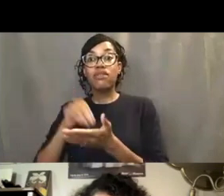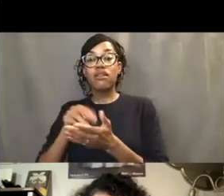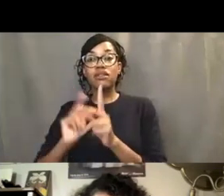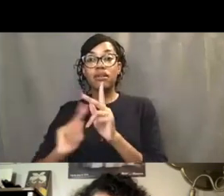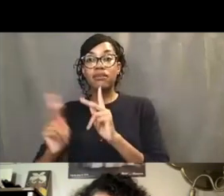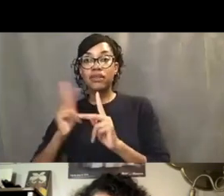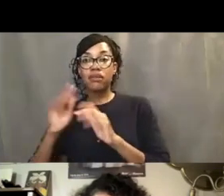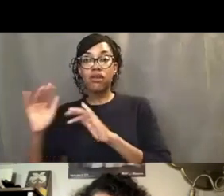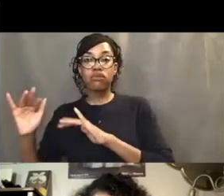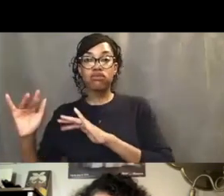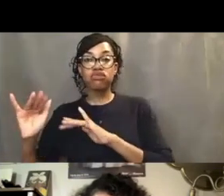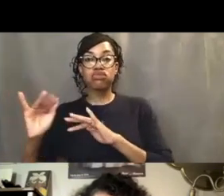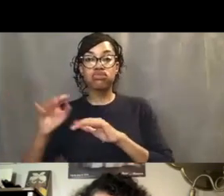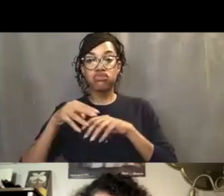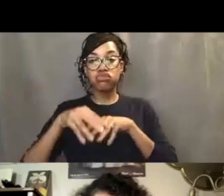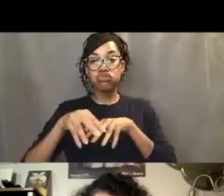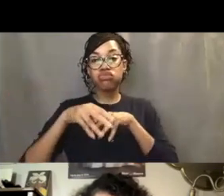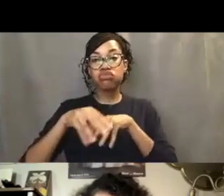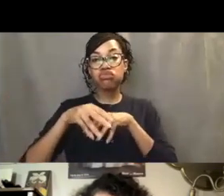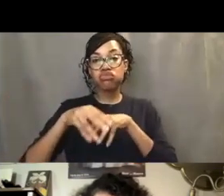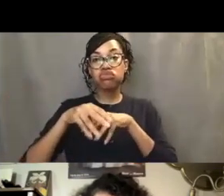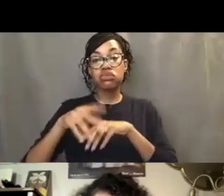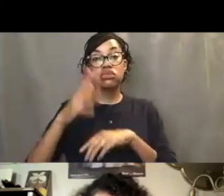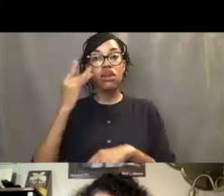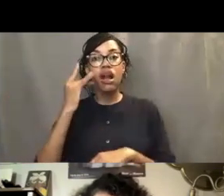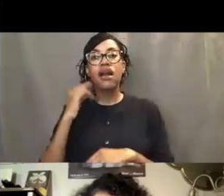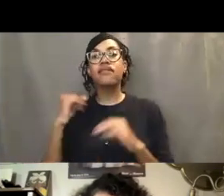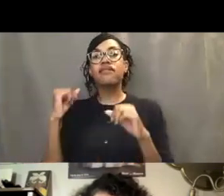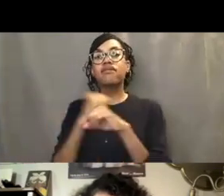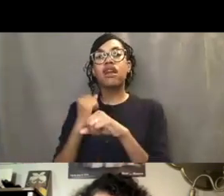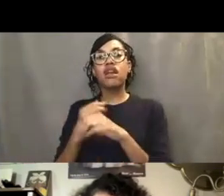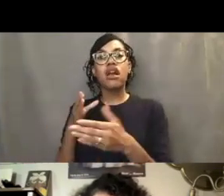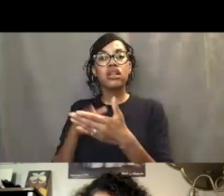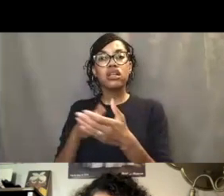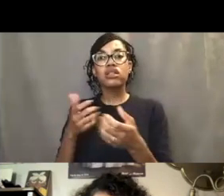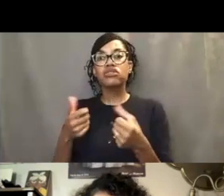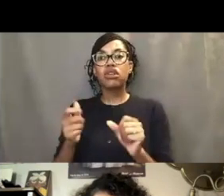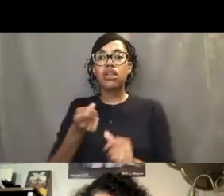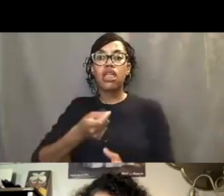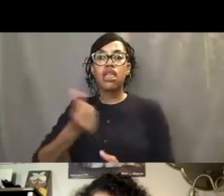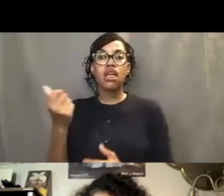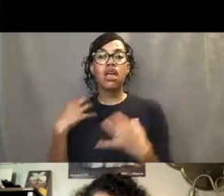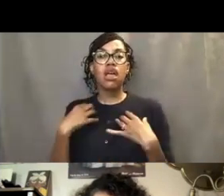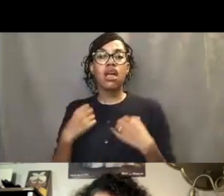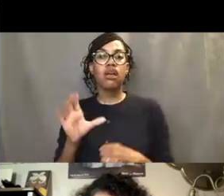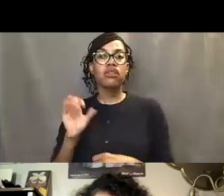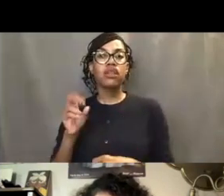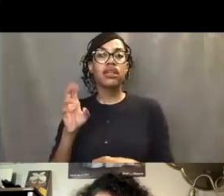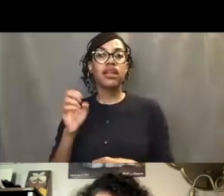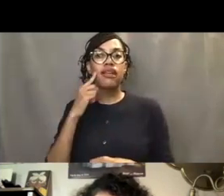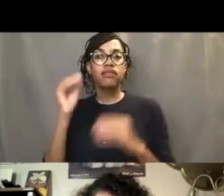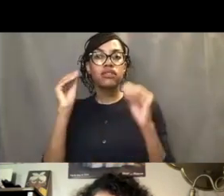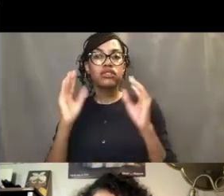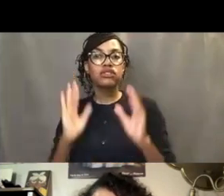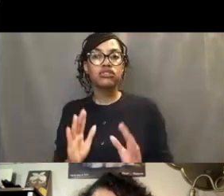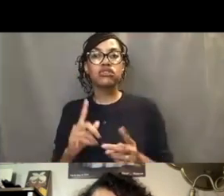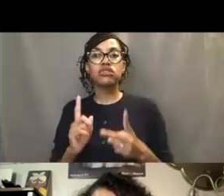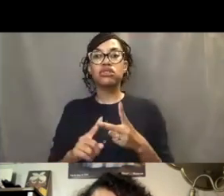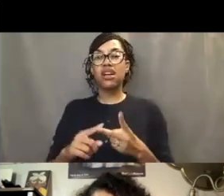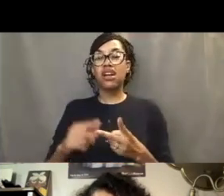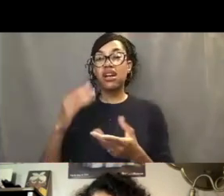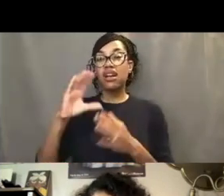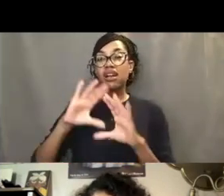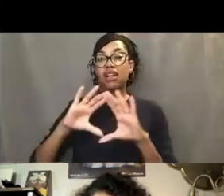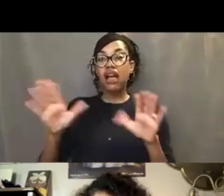force spouses off of employee health care. 4,000 students, educators, and families in Milwaukee that made sure that our schools would